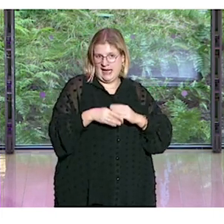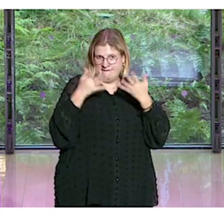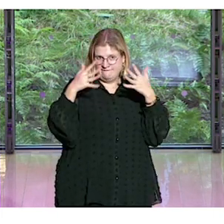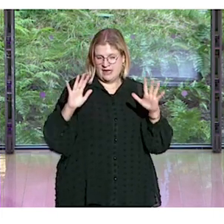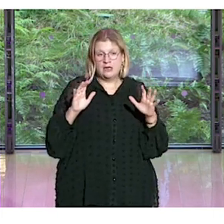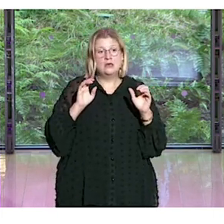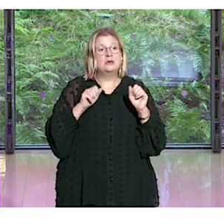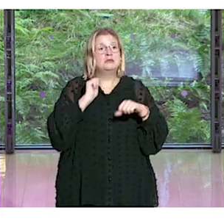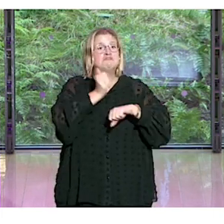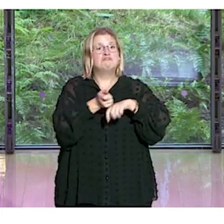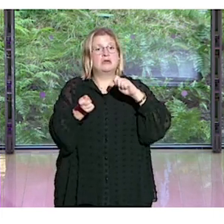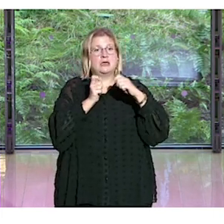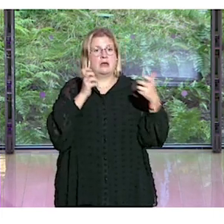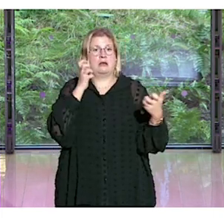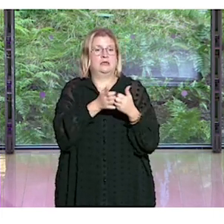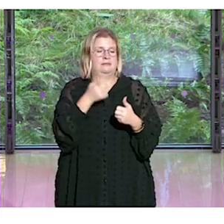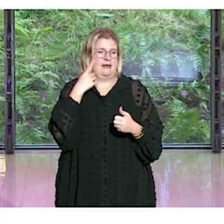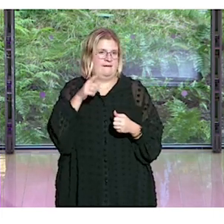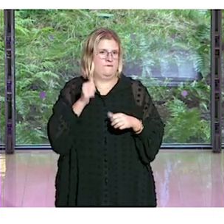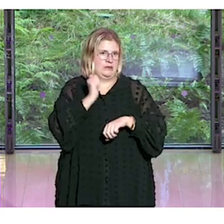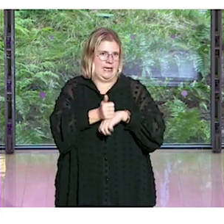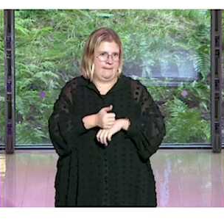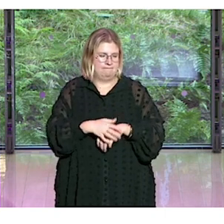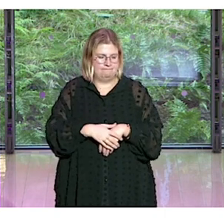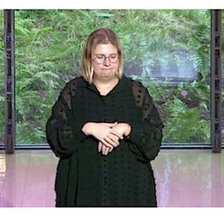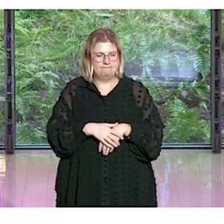make some customizations to your setup.